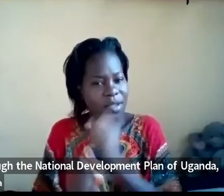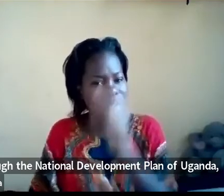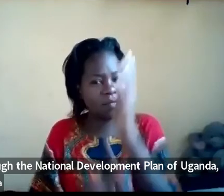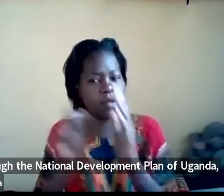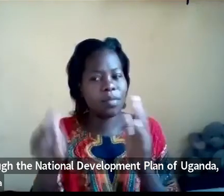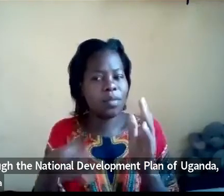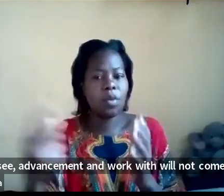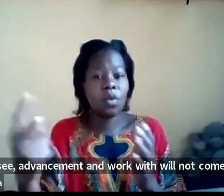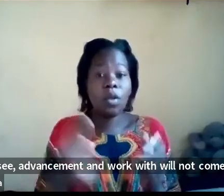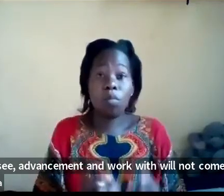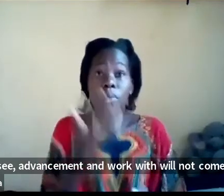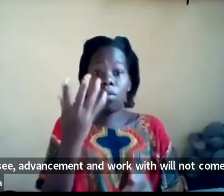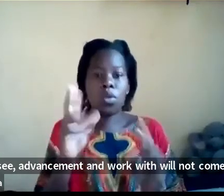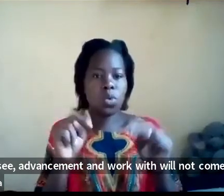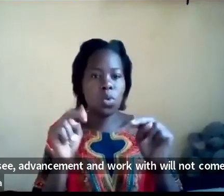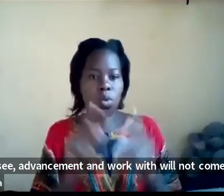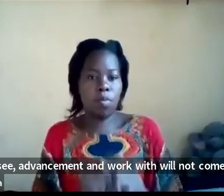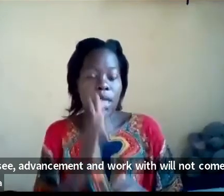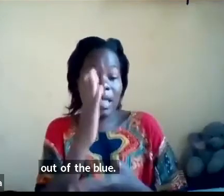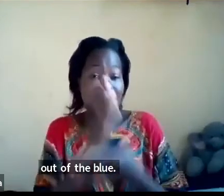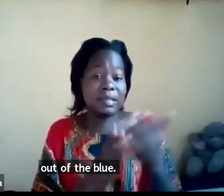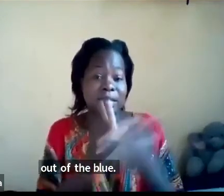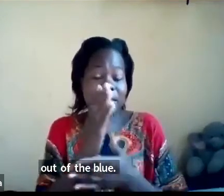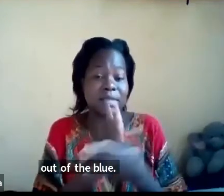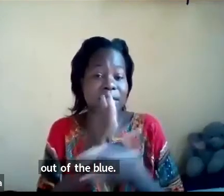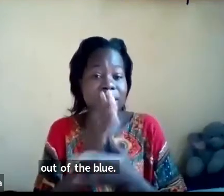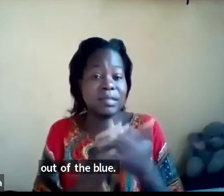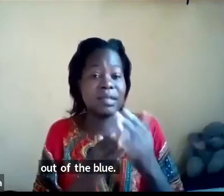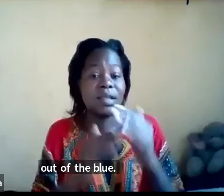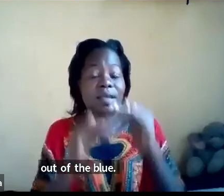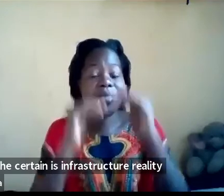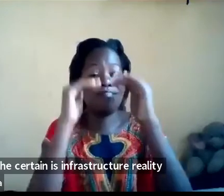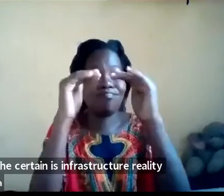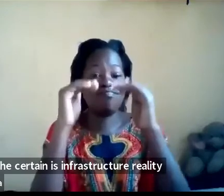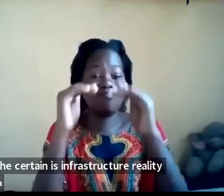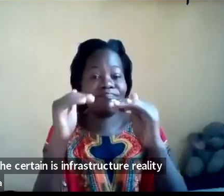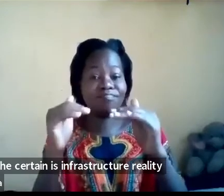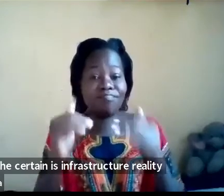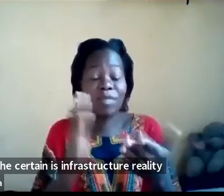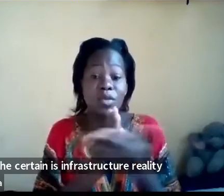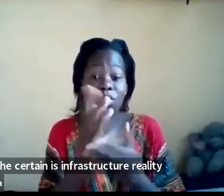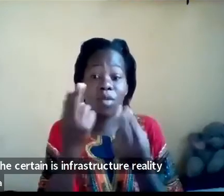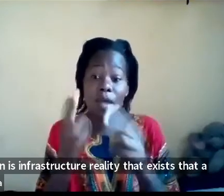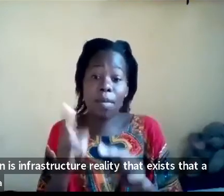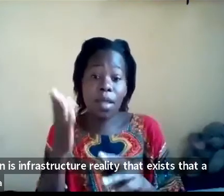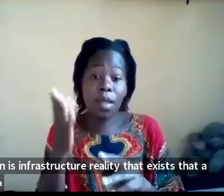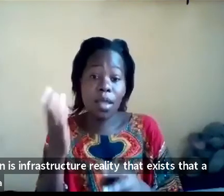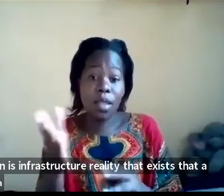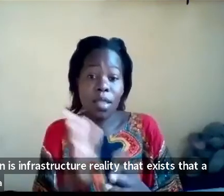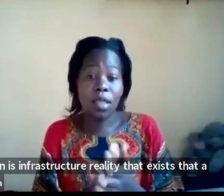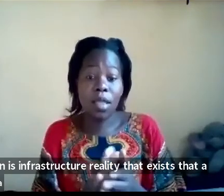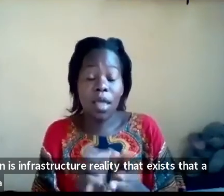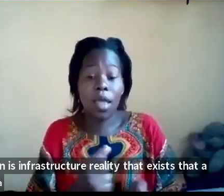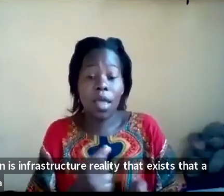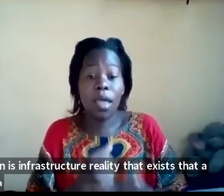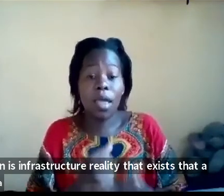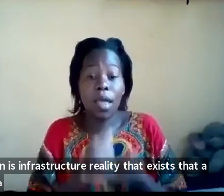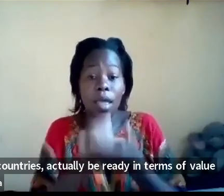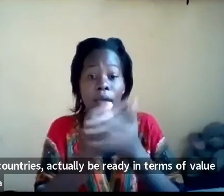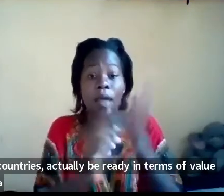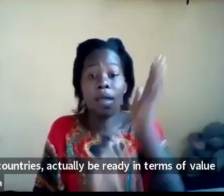blue. There are certain infrastructure realities that exist that enable countries to actually be where they are in terms of